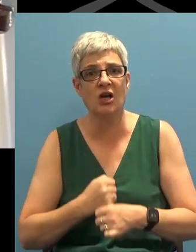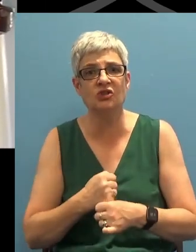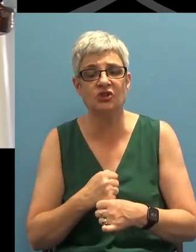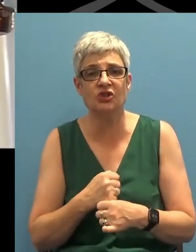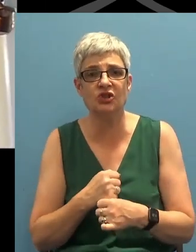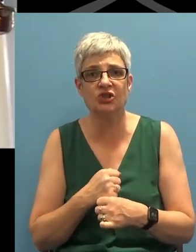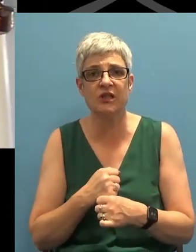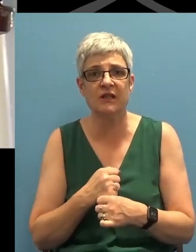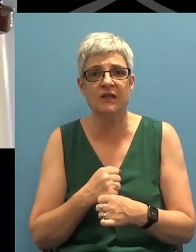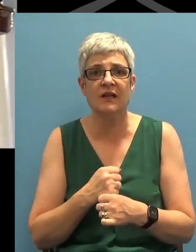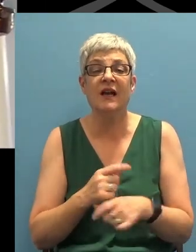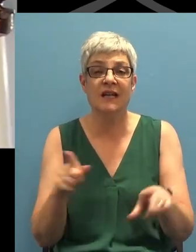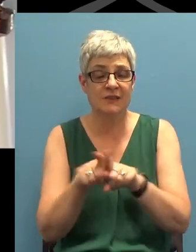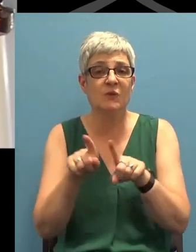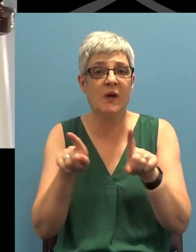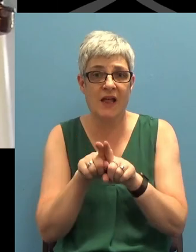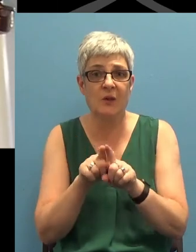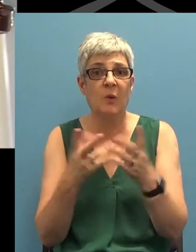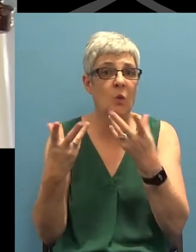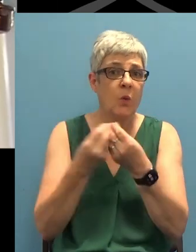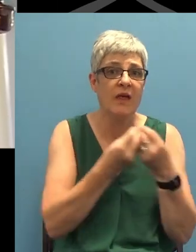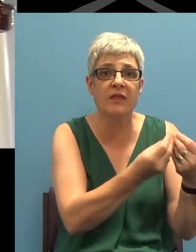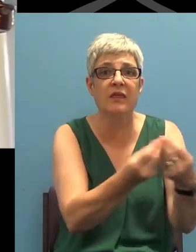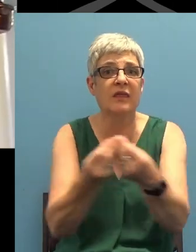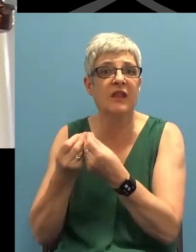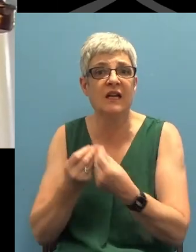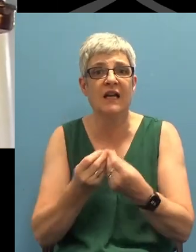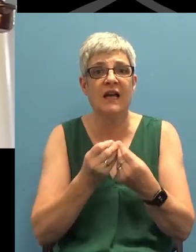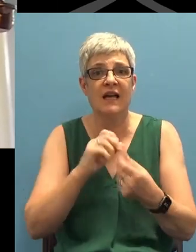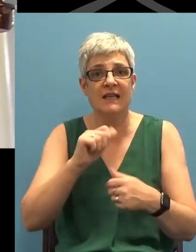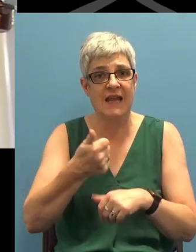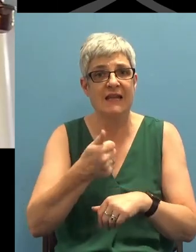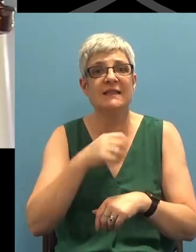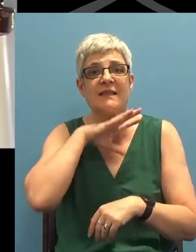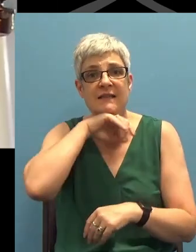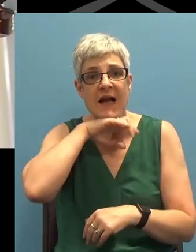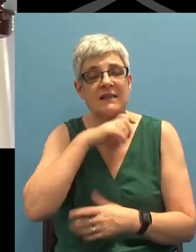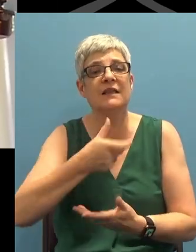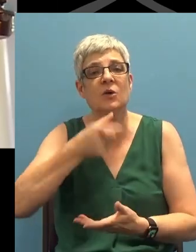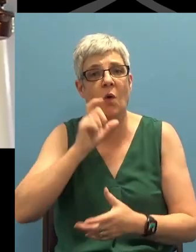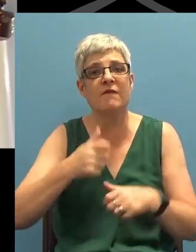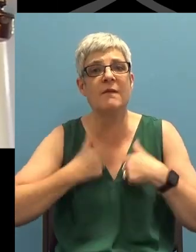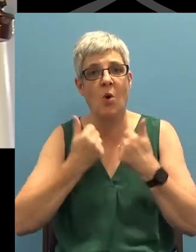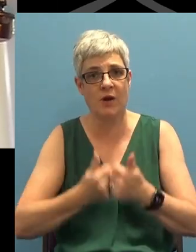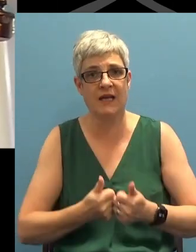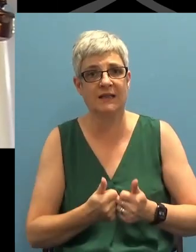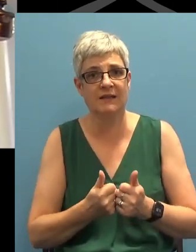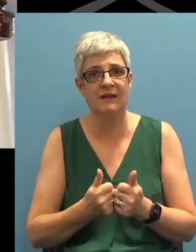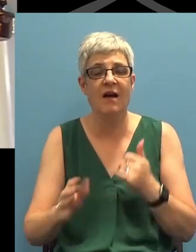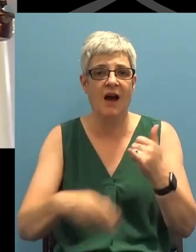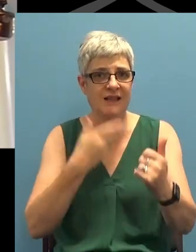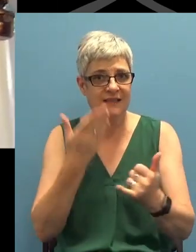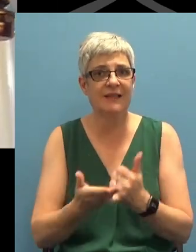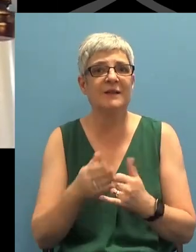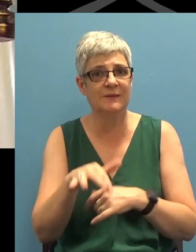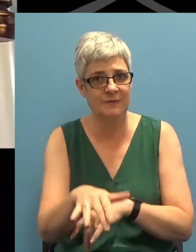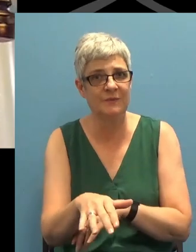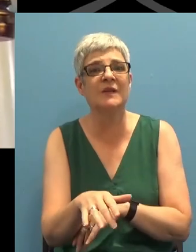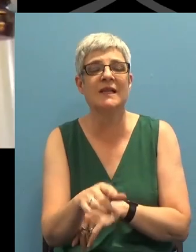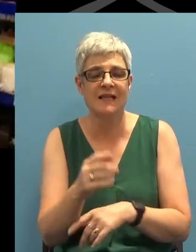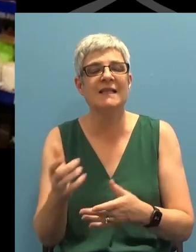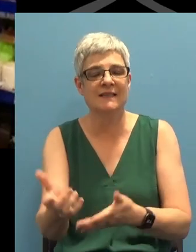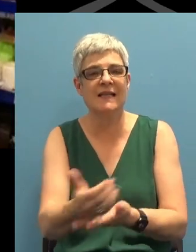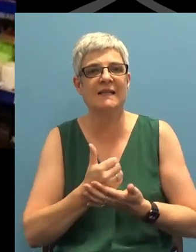church and also being with you all at the next Saturday coffee morning. Till then, stay